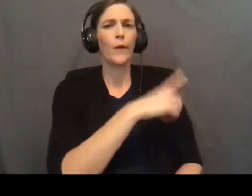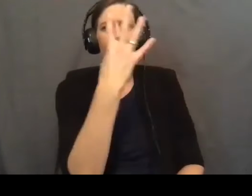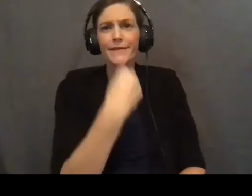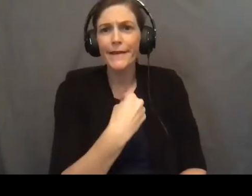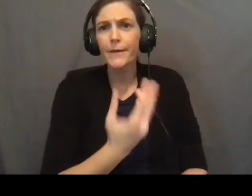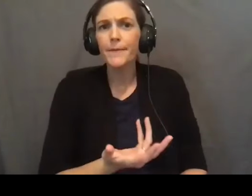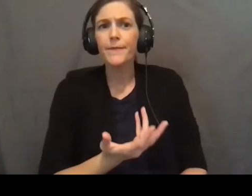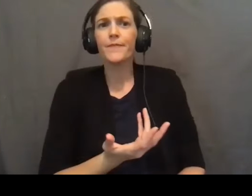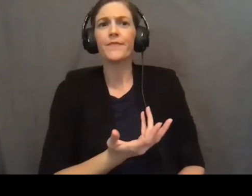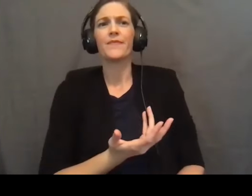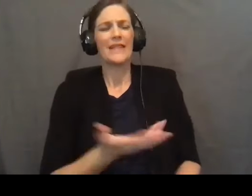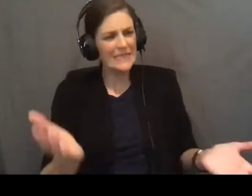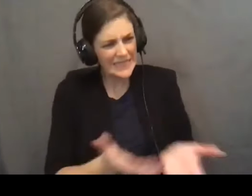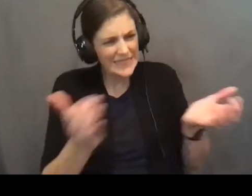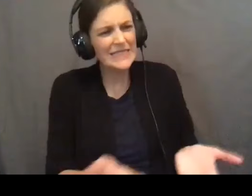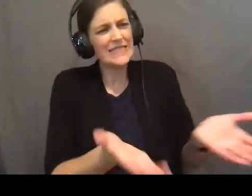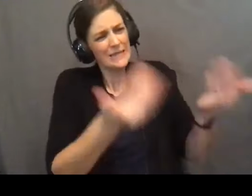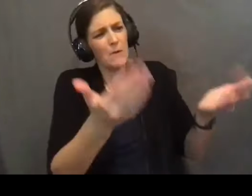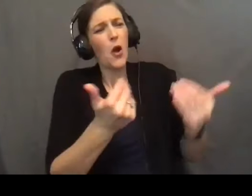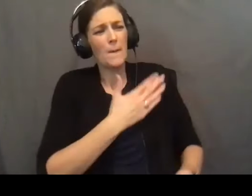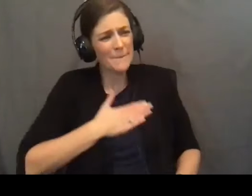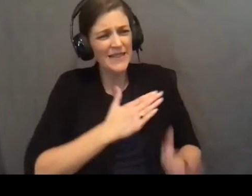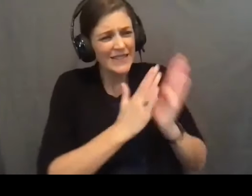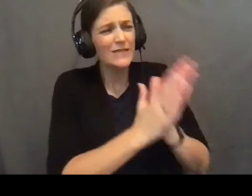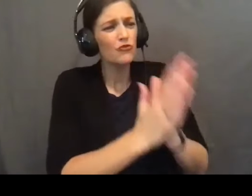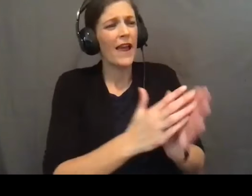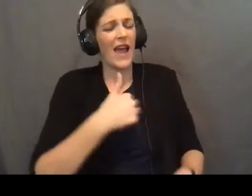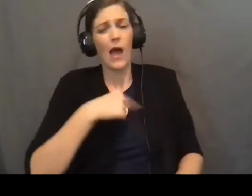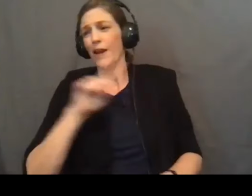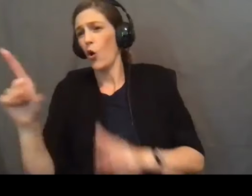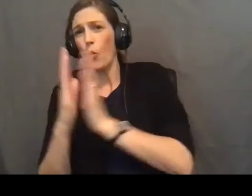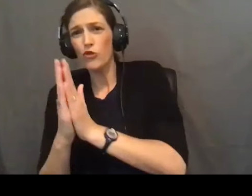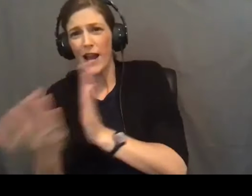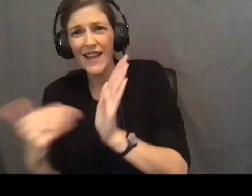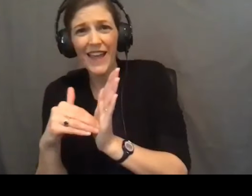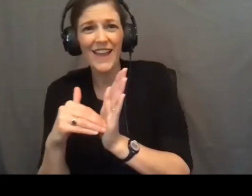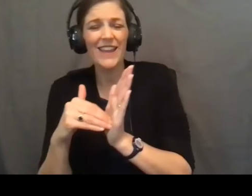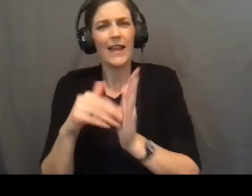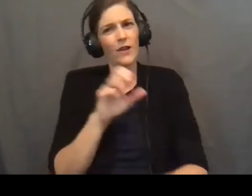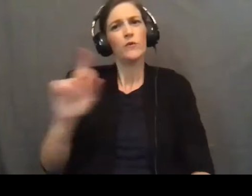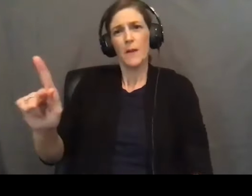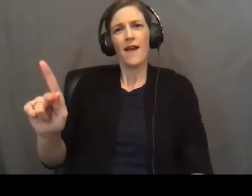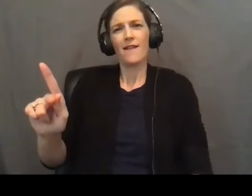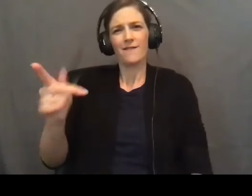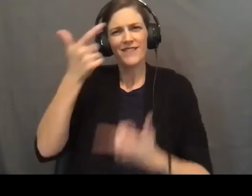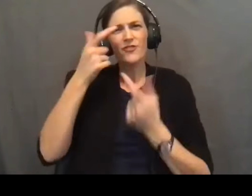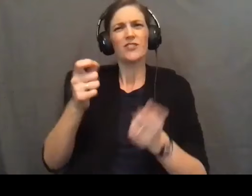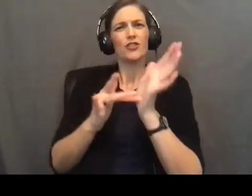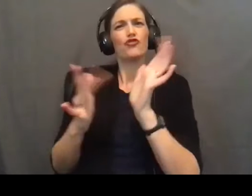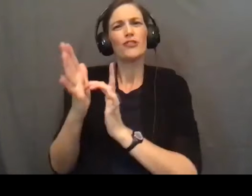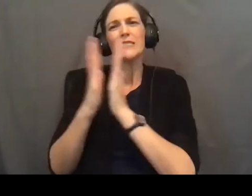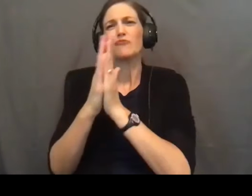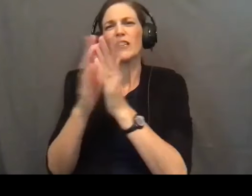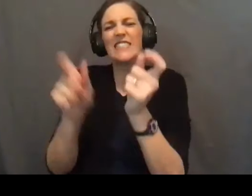and he urges them against, please pray as I go off and pray. And he goes back and here's what's interesting. Jesus prays the